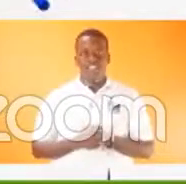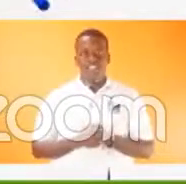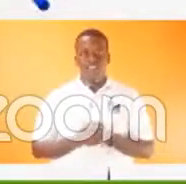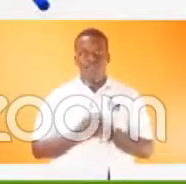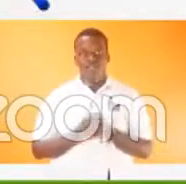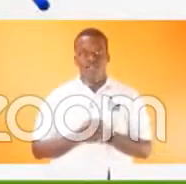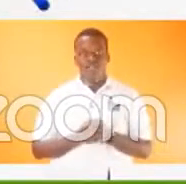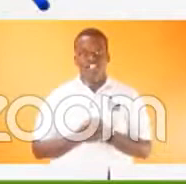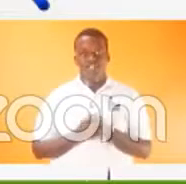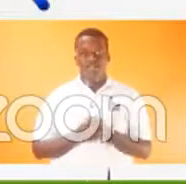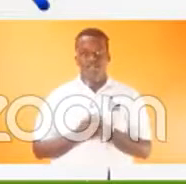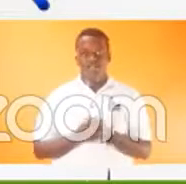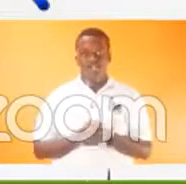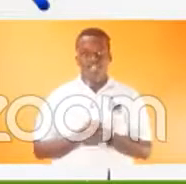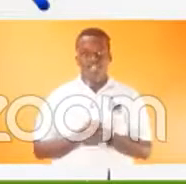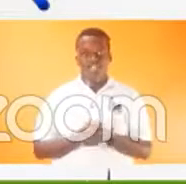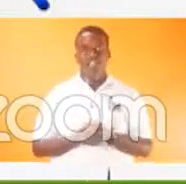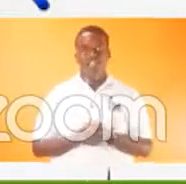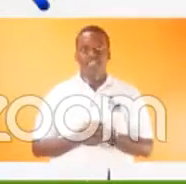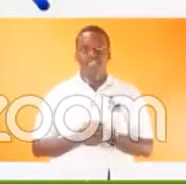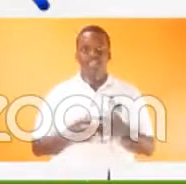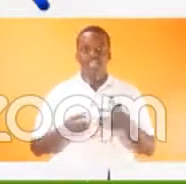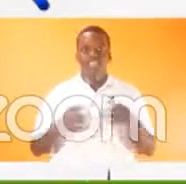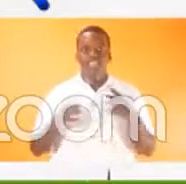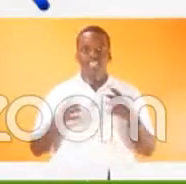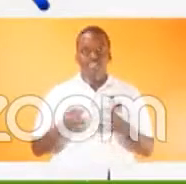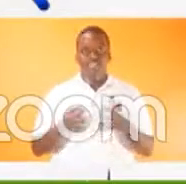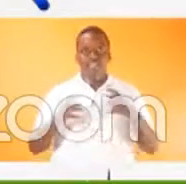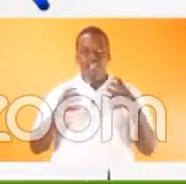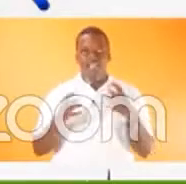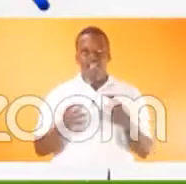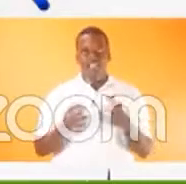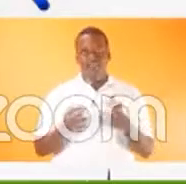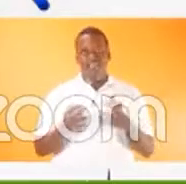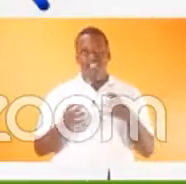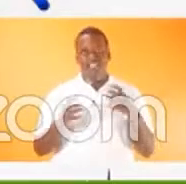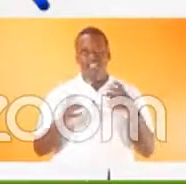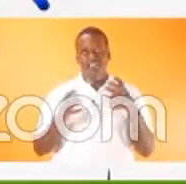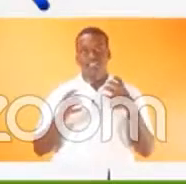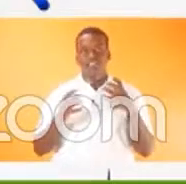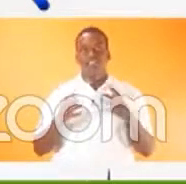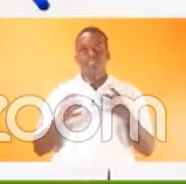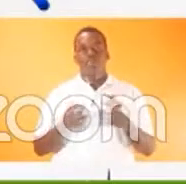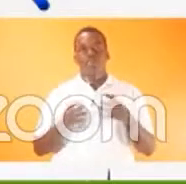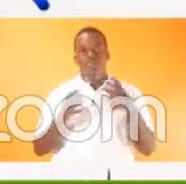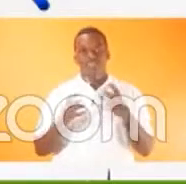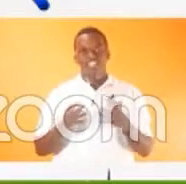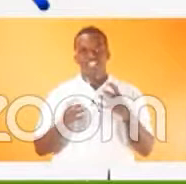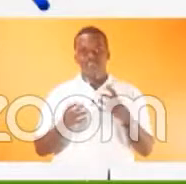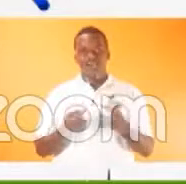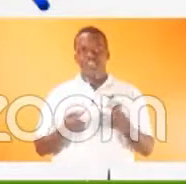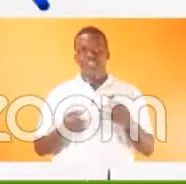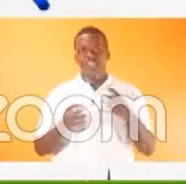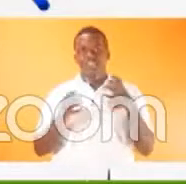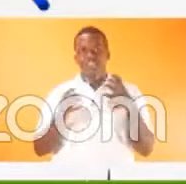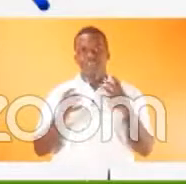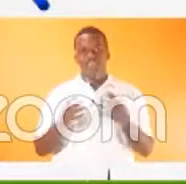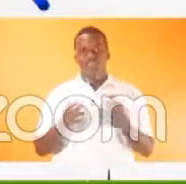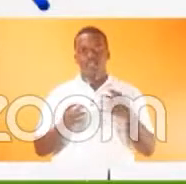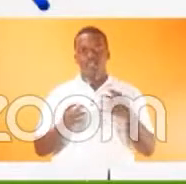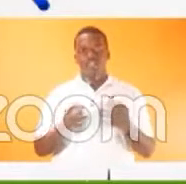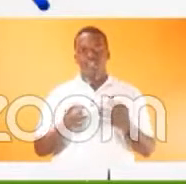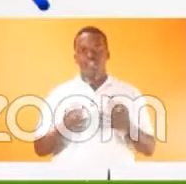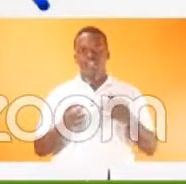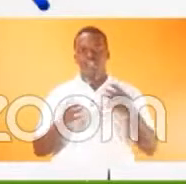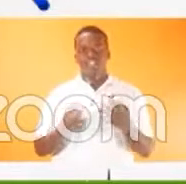the easiness to manufacture and repair locally, and the customizing of each device to